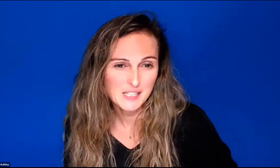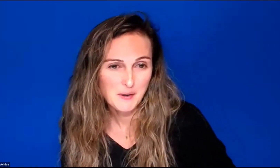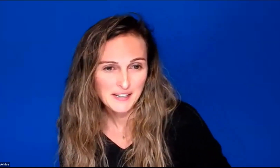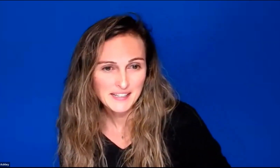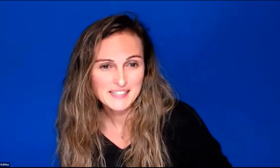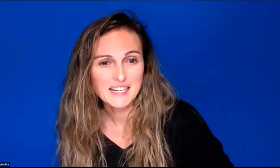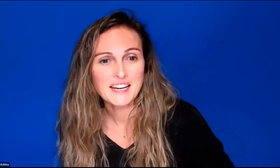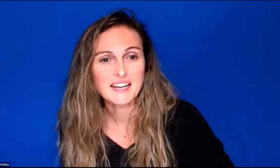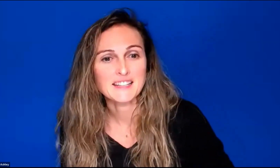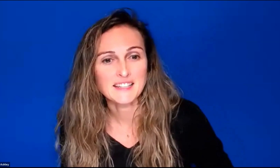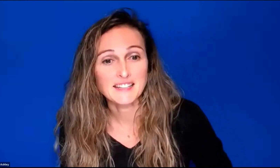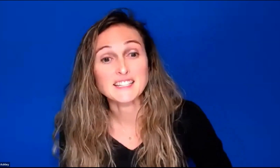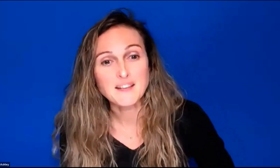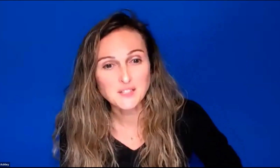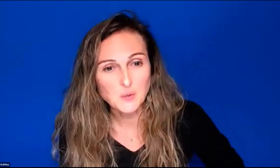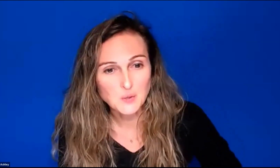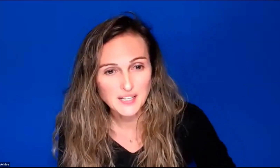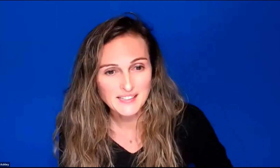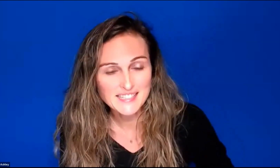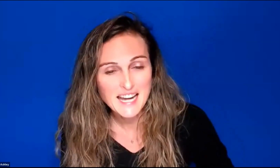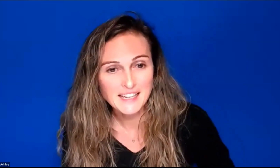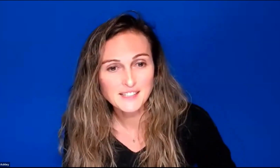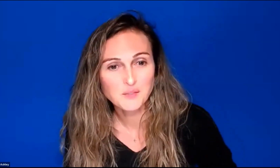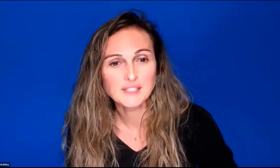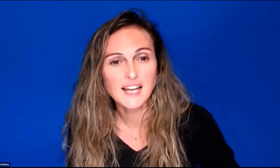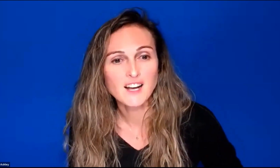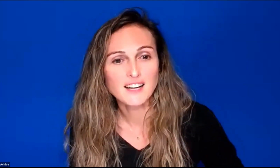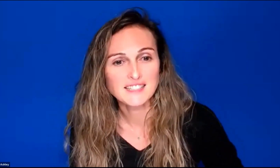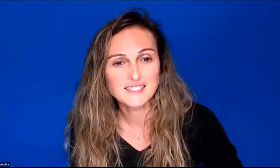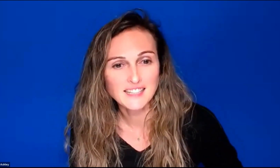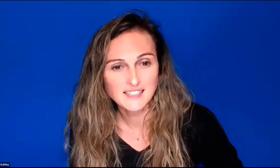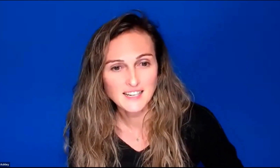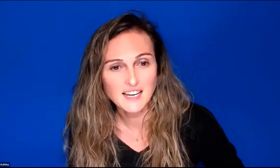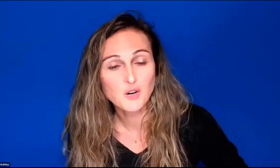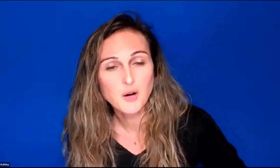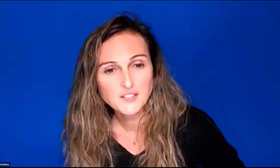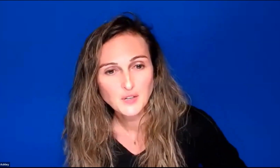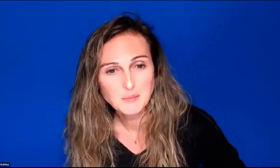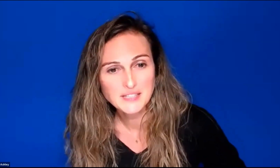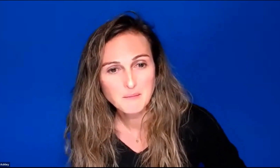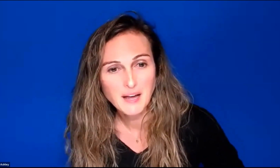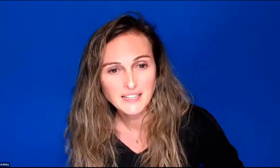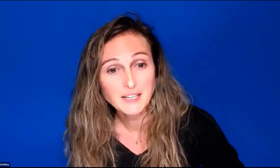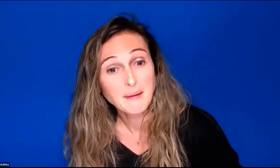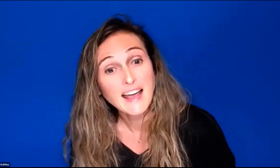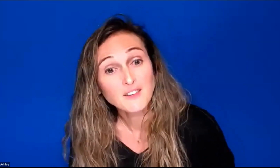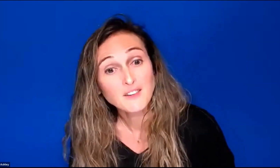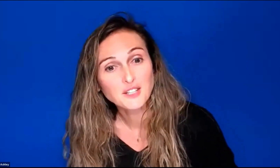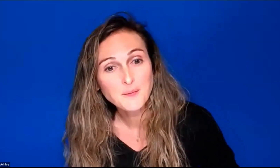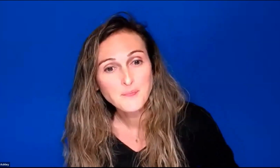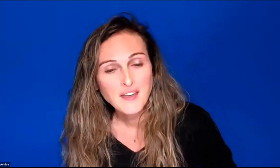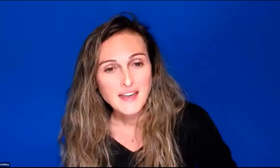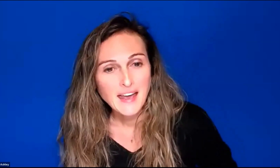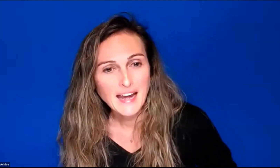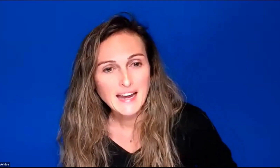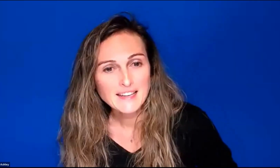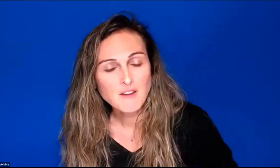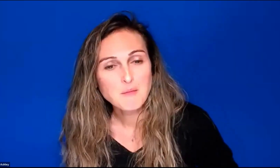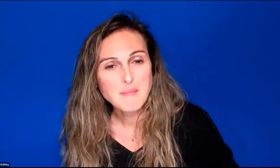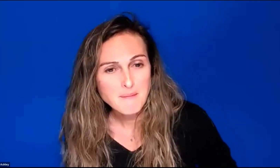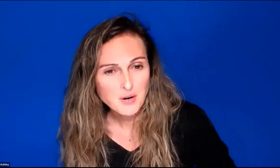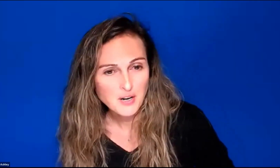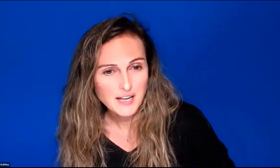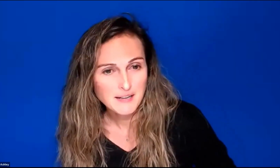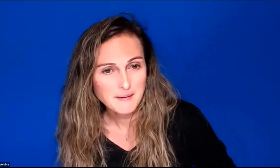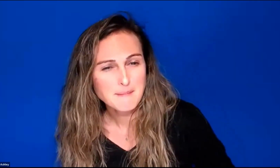something I experienced in the deaf school in the States, whereas I got to sit across from somebody like my counselor. And